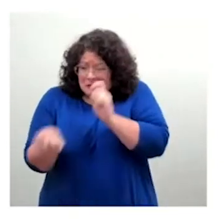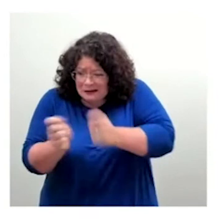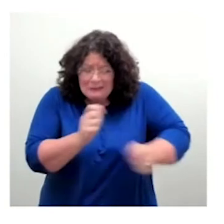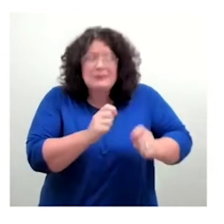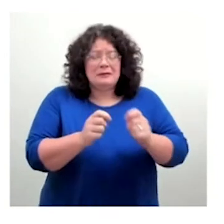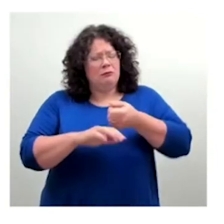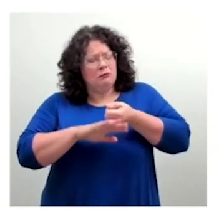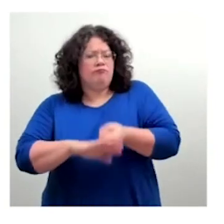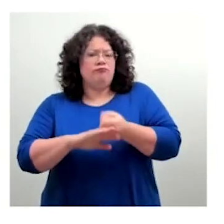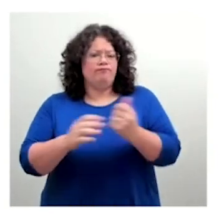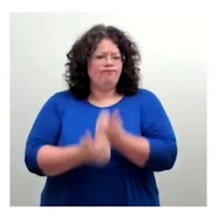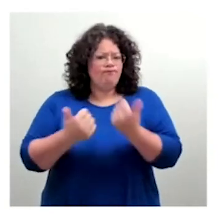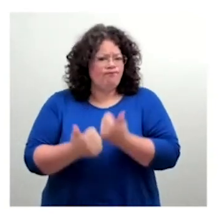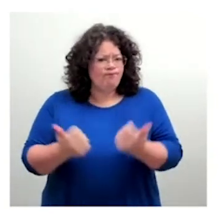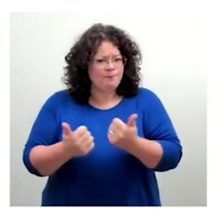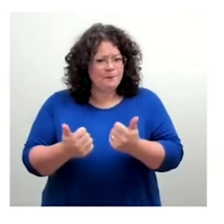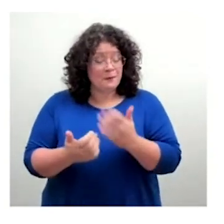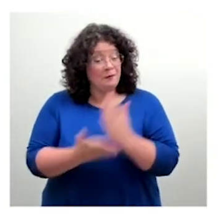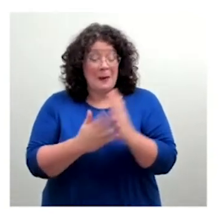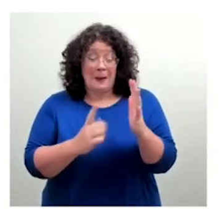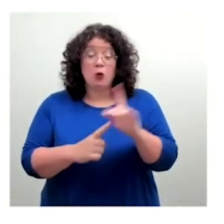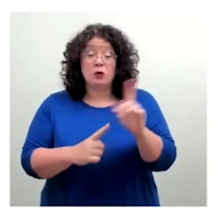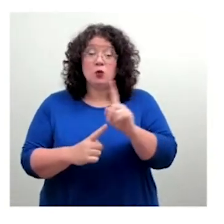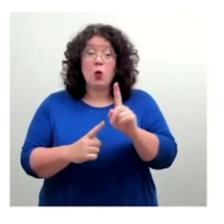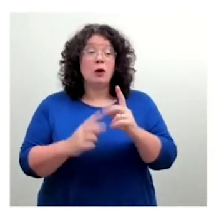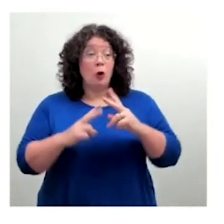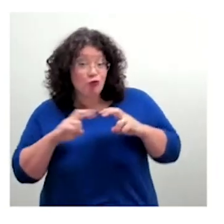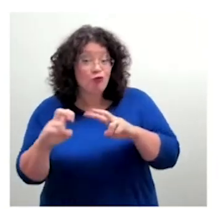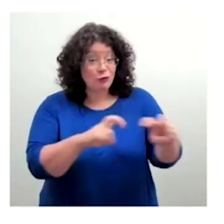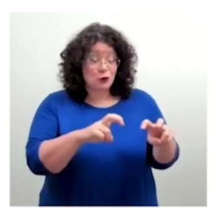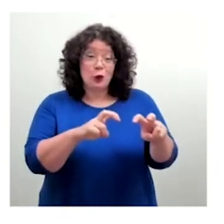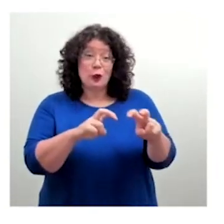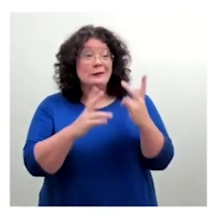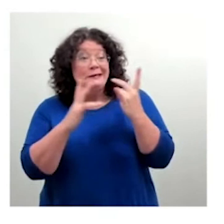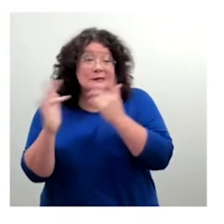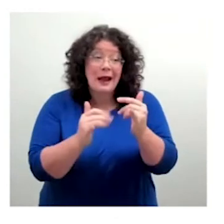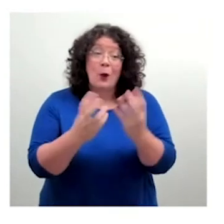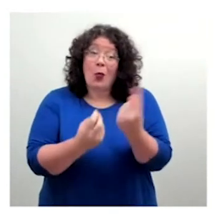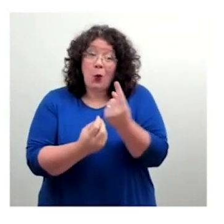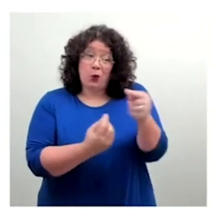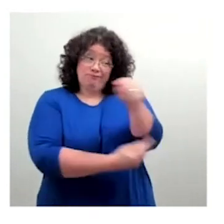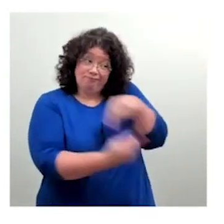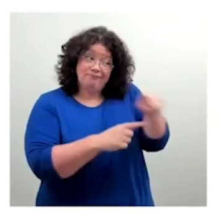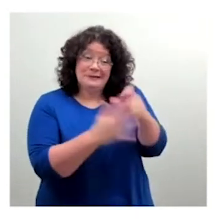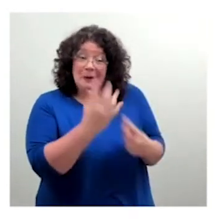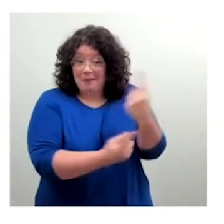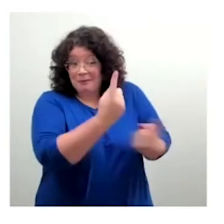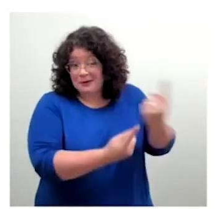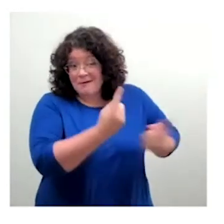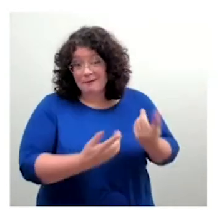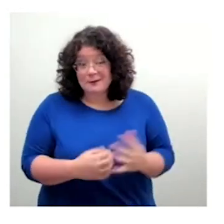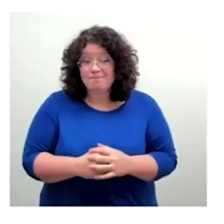everyone to take on that responsibility and be confident with accessibility. Live and breathe accessibility in your work.